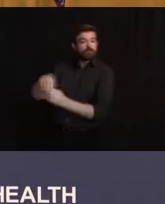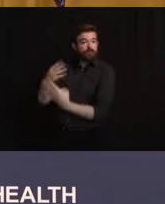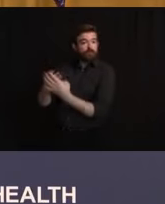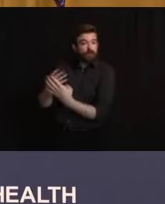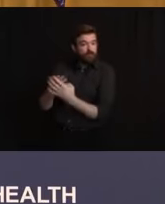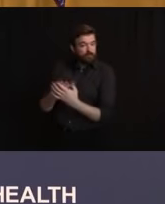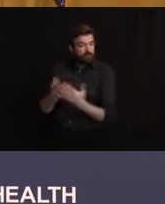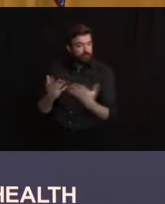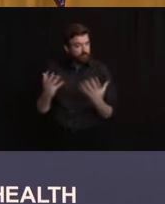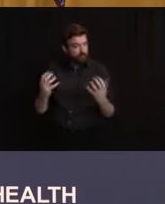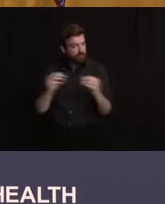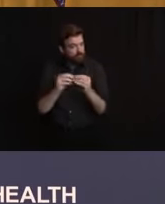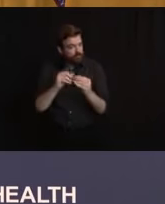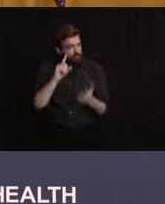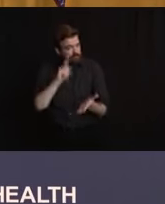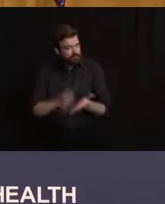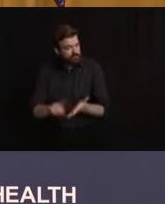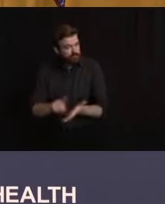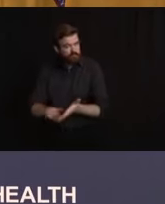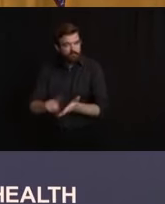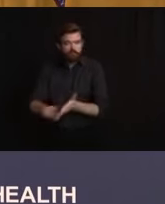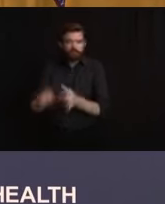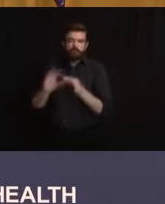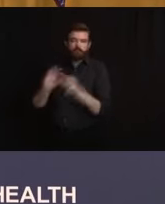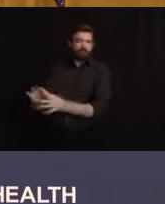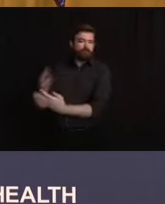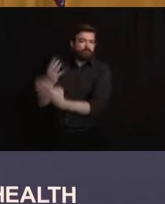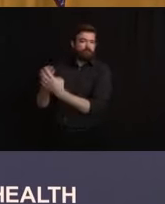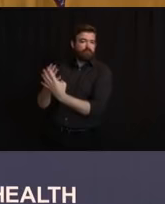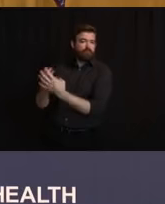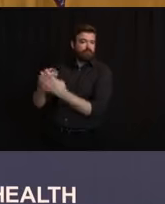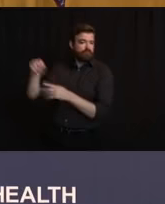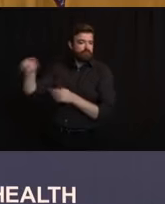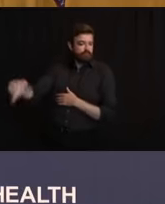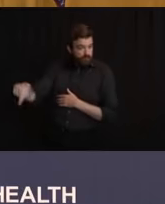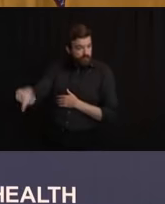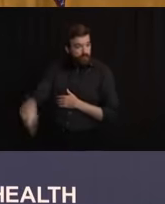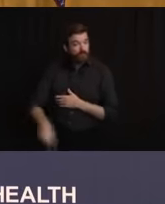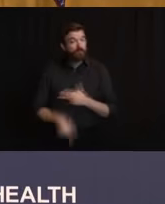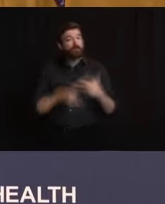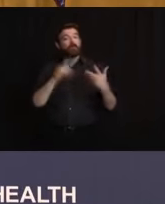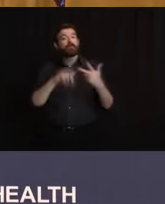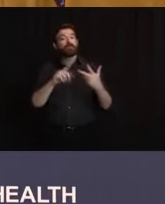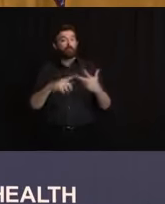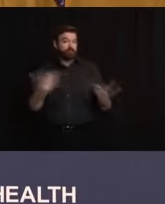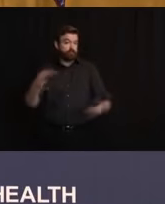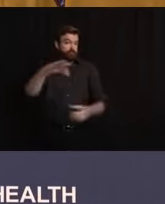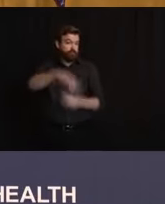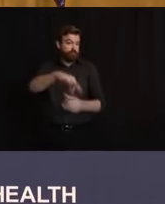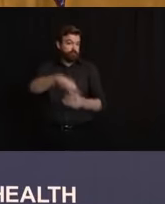Elections going on, should candidates be going door to door, campaigning? I know a lot of people are